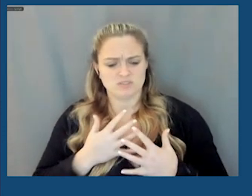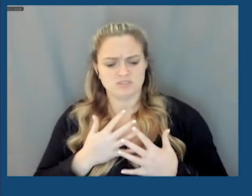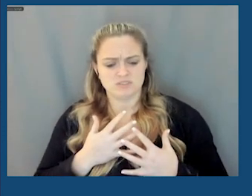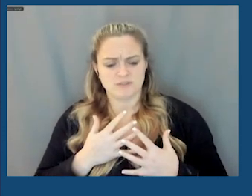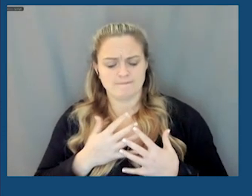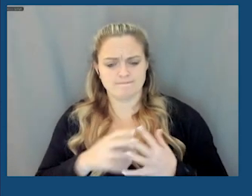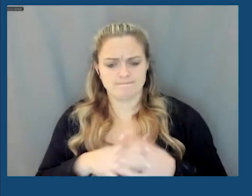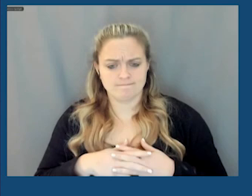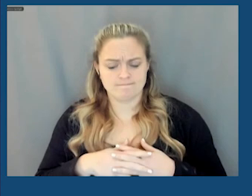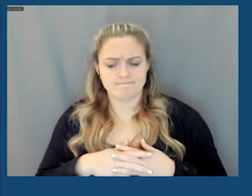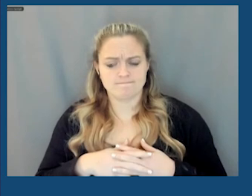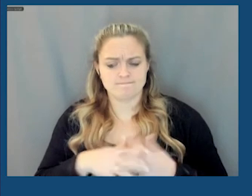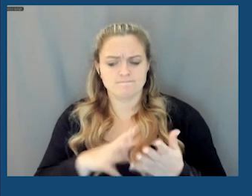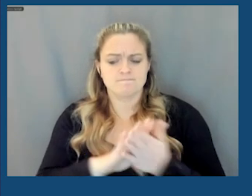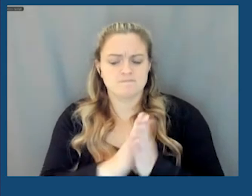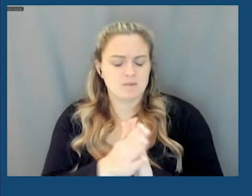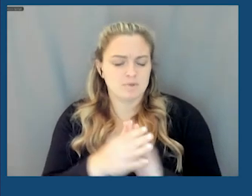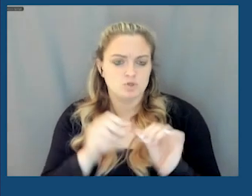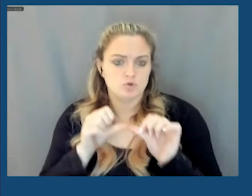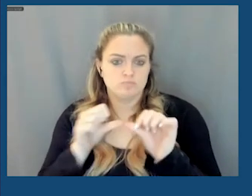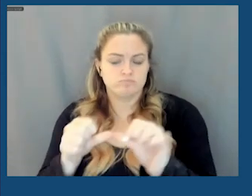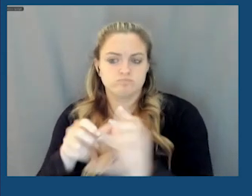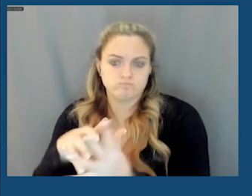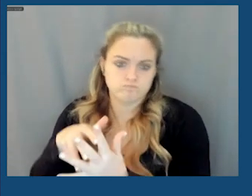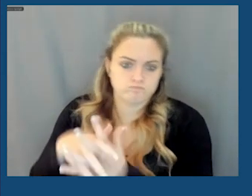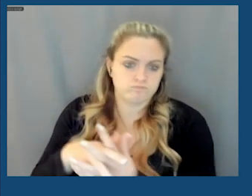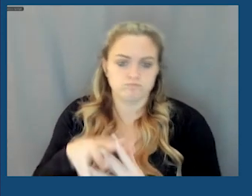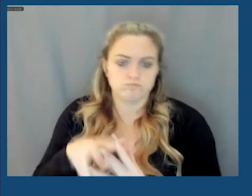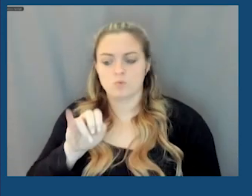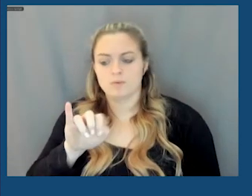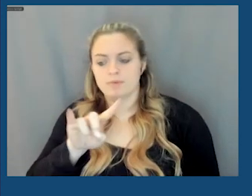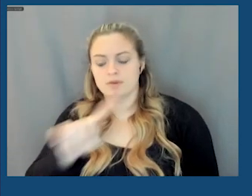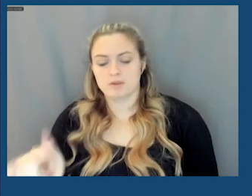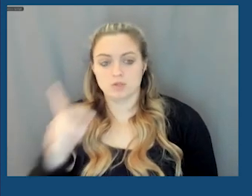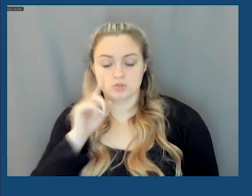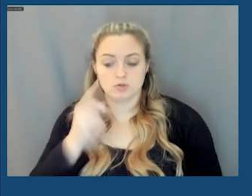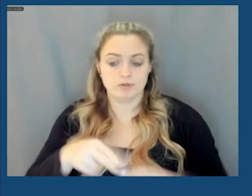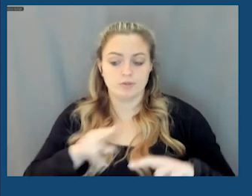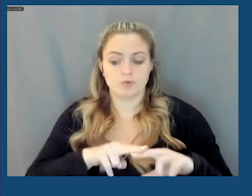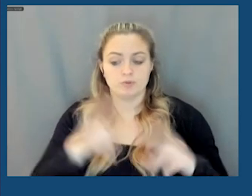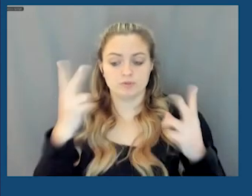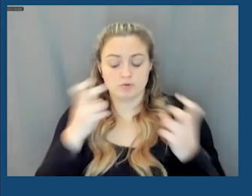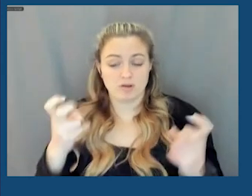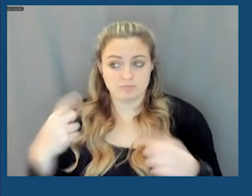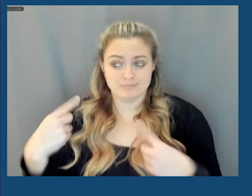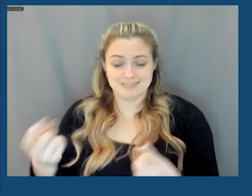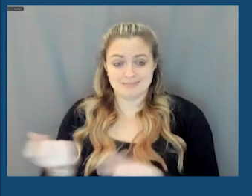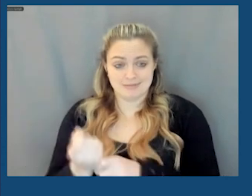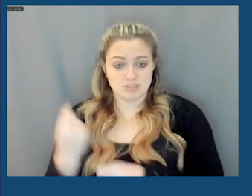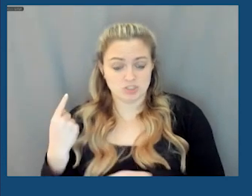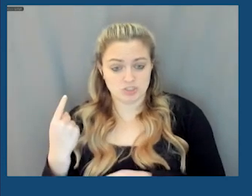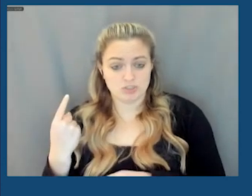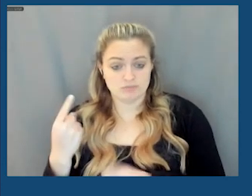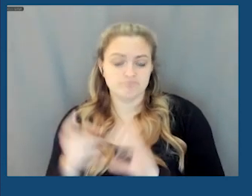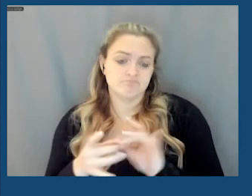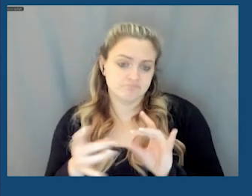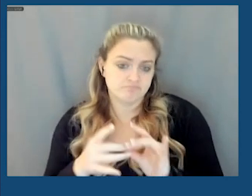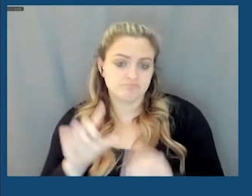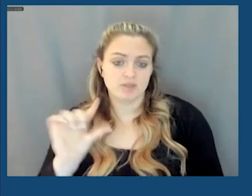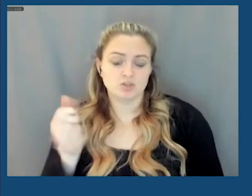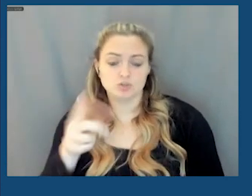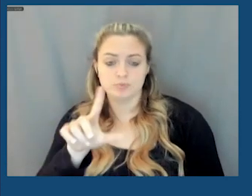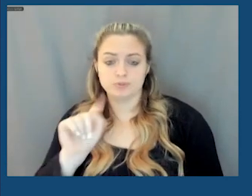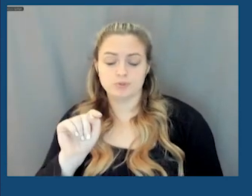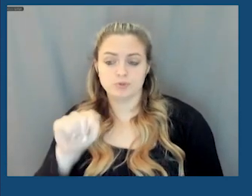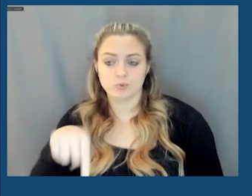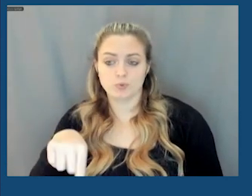is becoming too pervasive. NYPD saw an increase in crimes just since last year. And I mentioned the LGBTQ plus